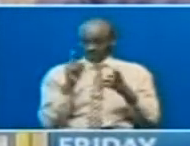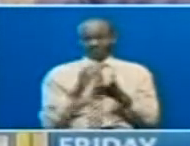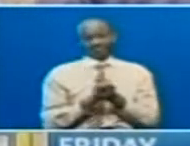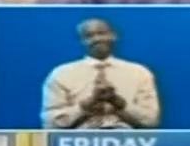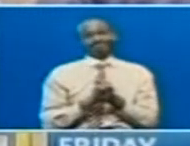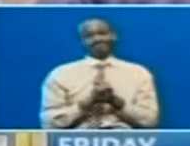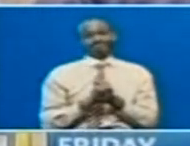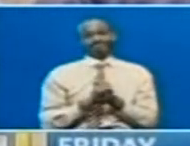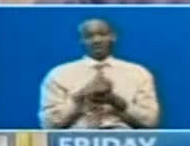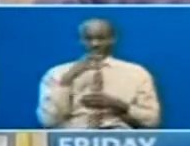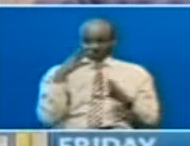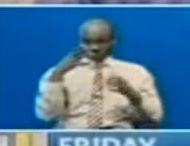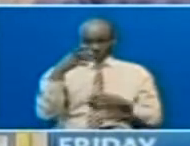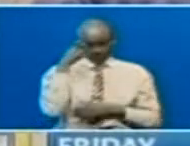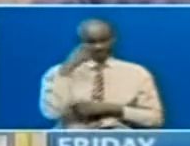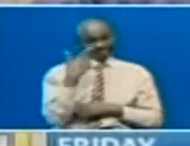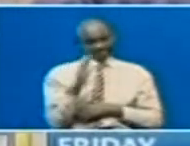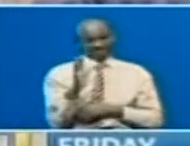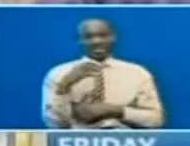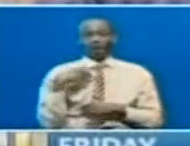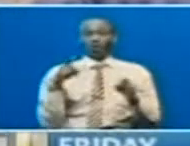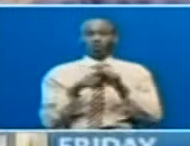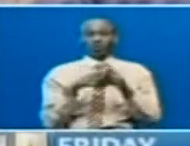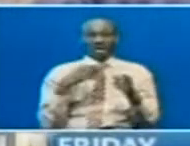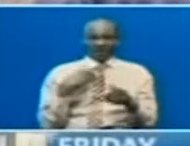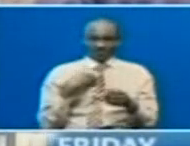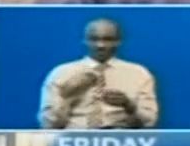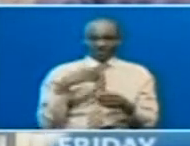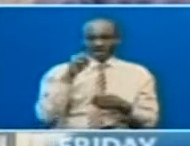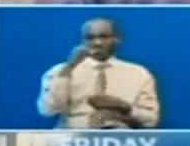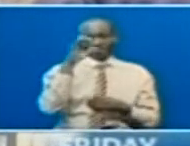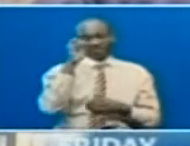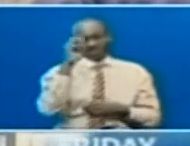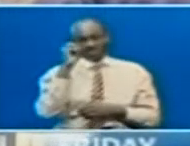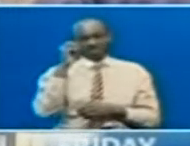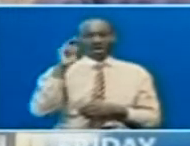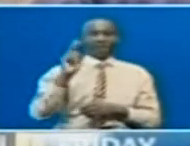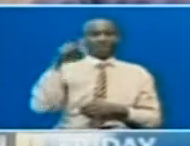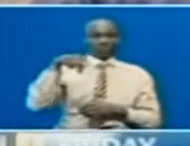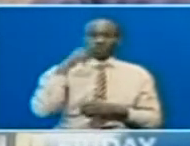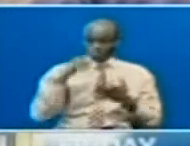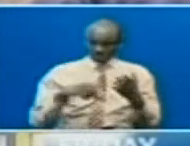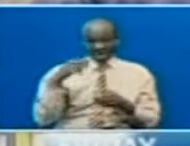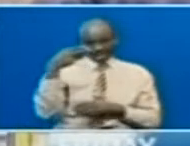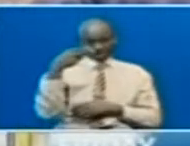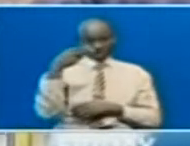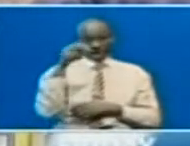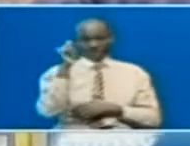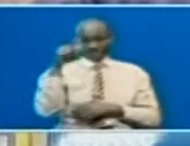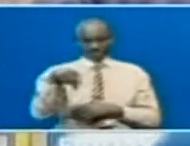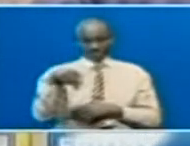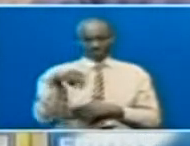mishap. Got that one, Willis. So it's also not mishap. The H, you actually pronounce the H.